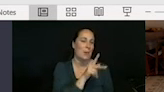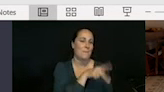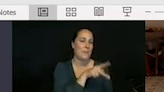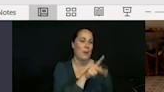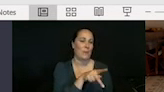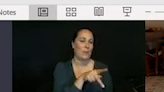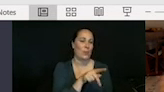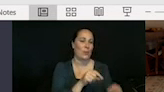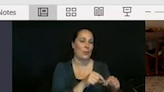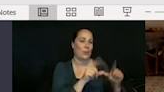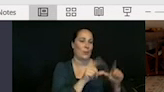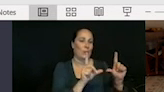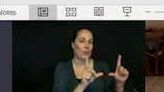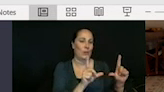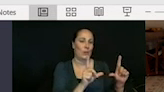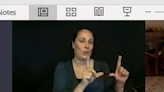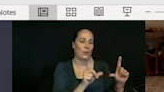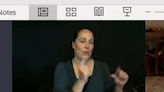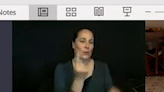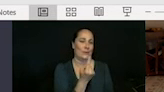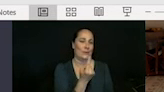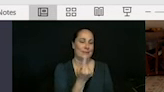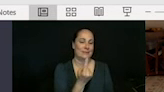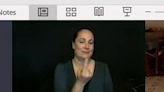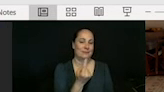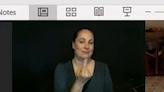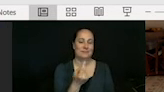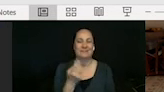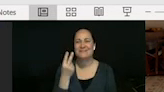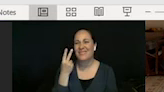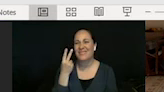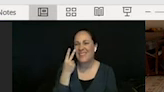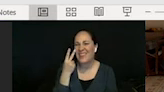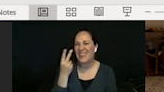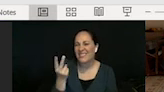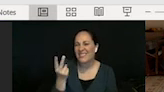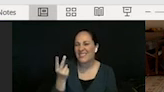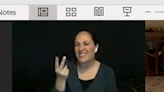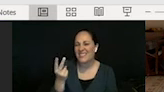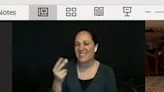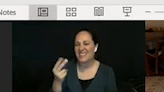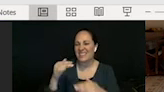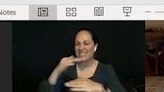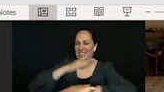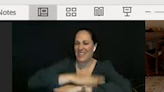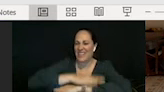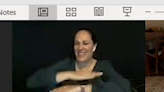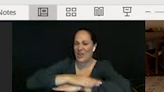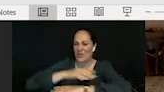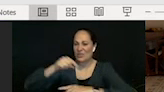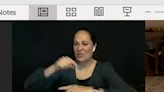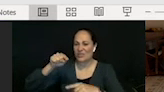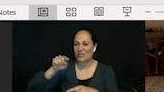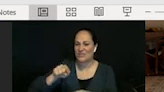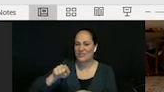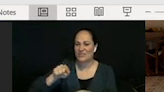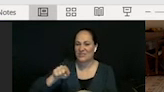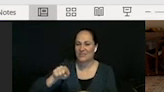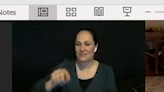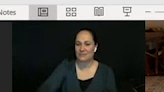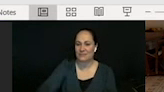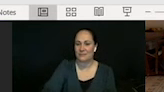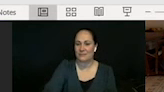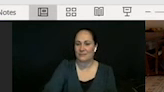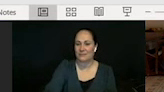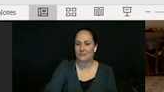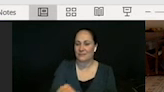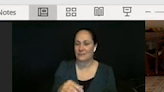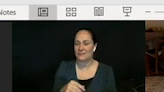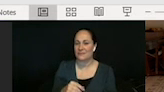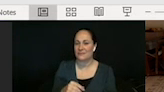Just the PowerPoint window? I'm still seeing the countertop with the magnet. It all depends on which screen you click on to magnify it.